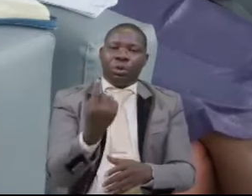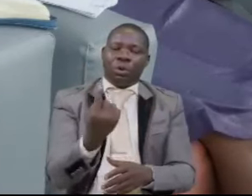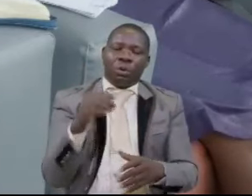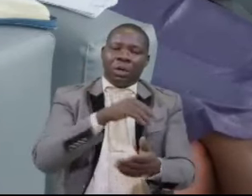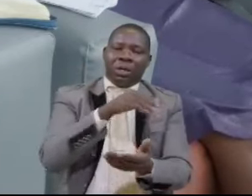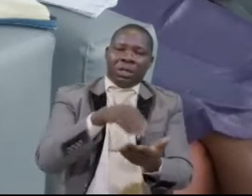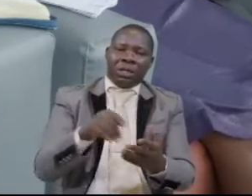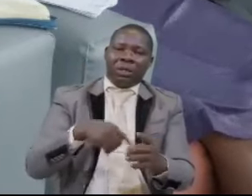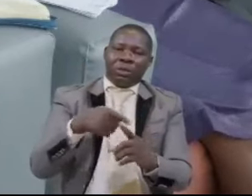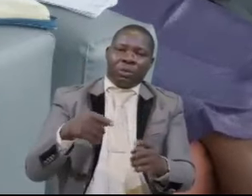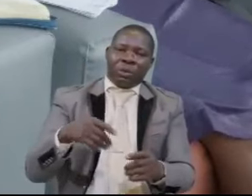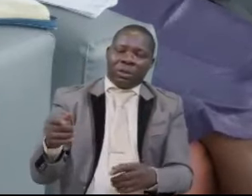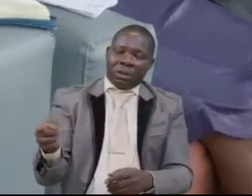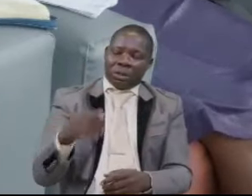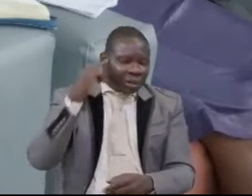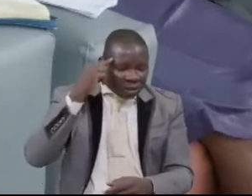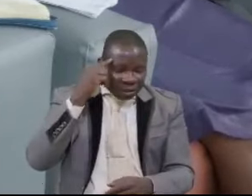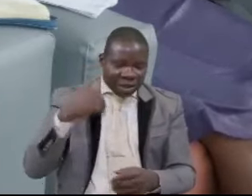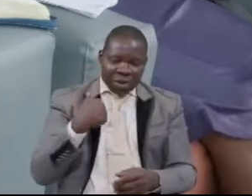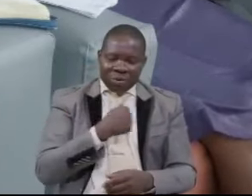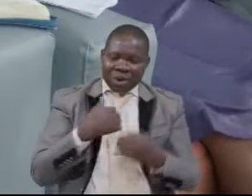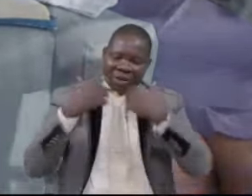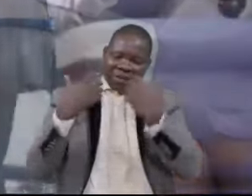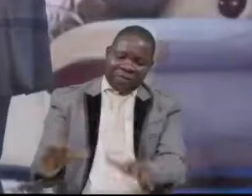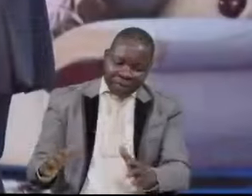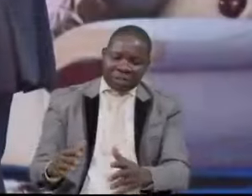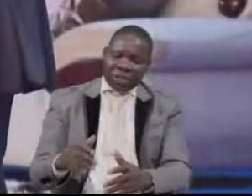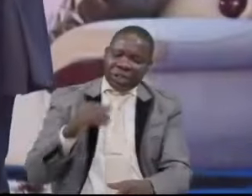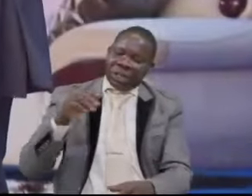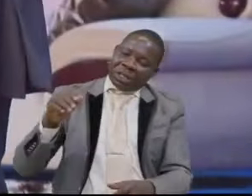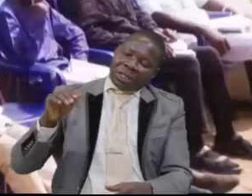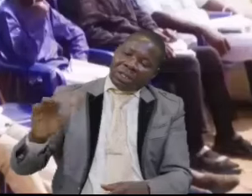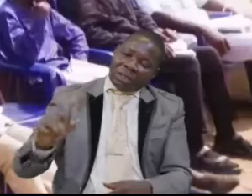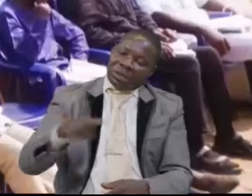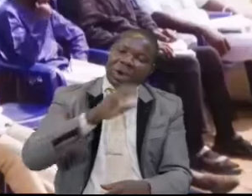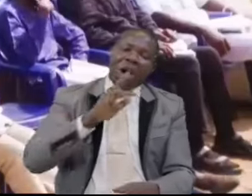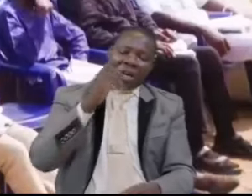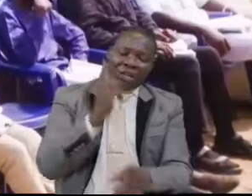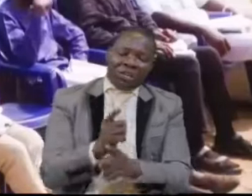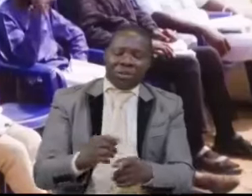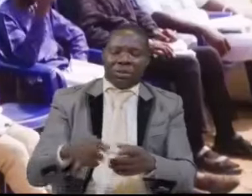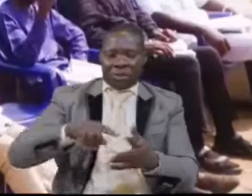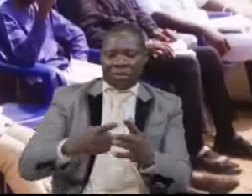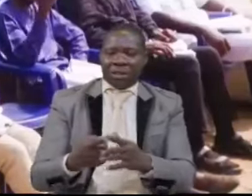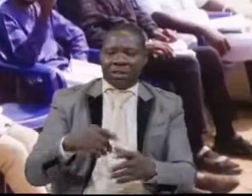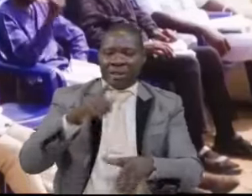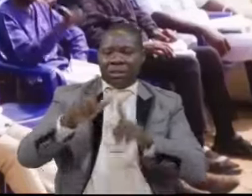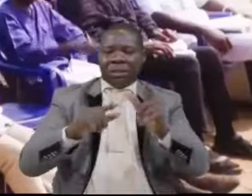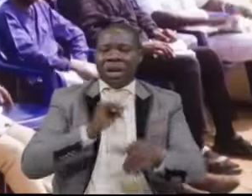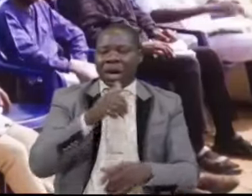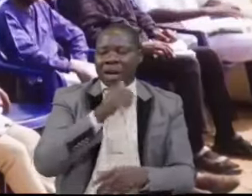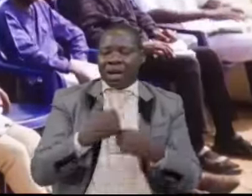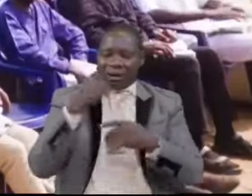him, you have just started. I have just started. Number 11, he